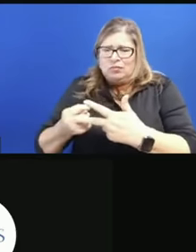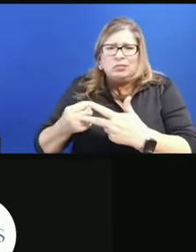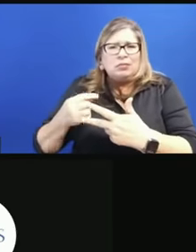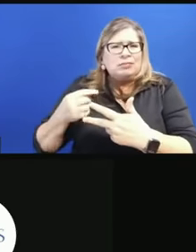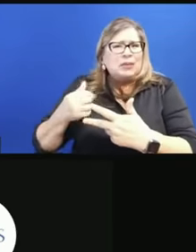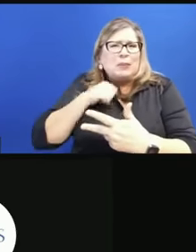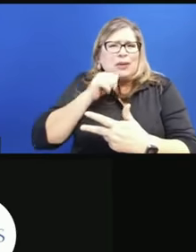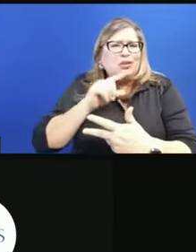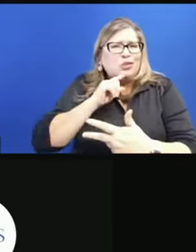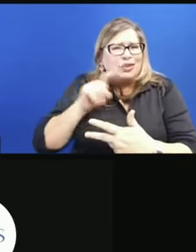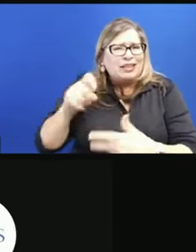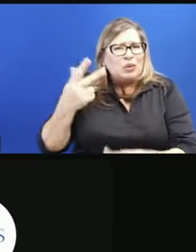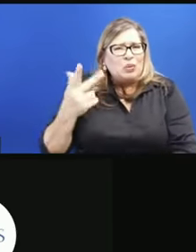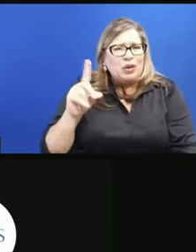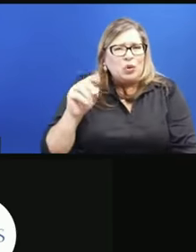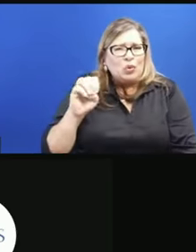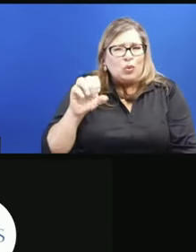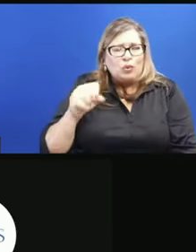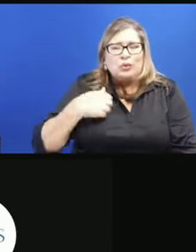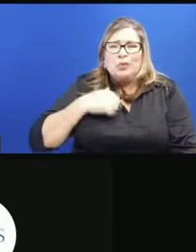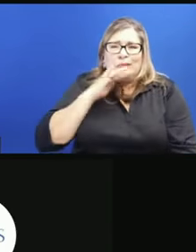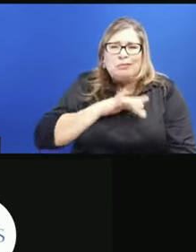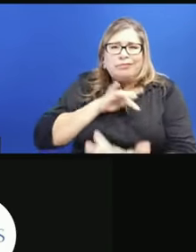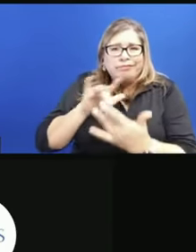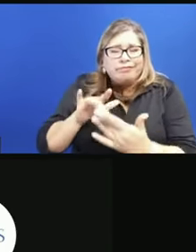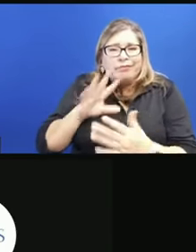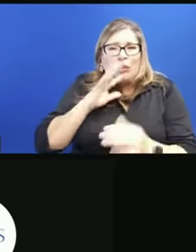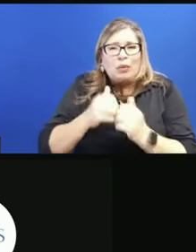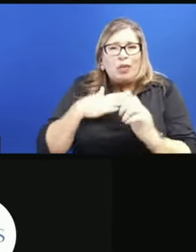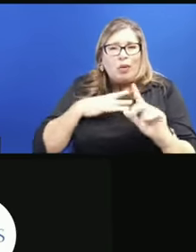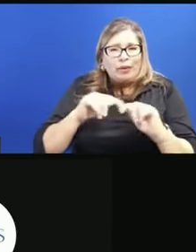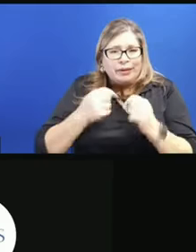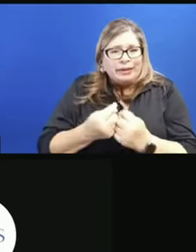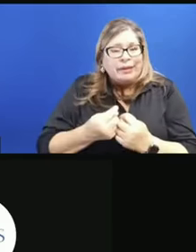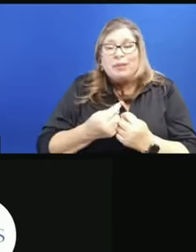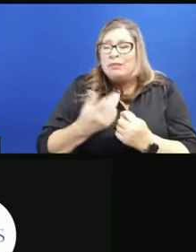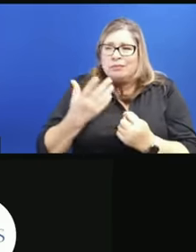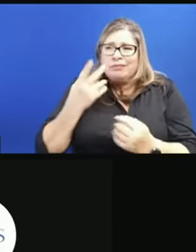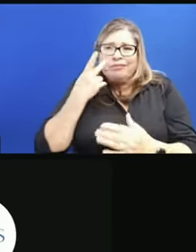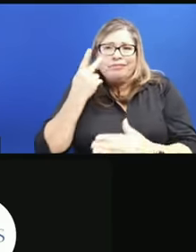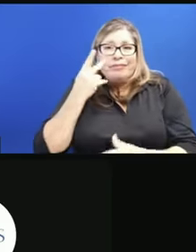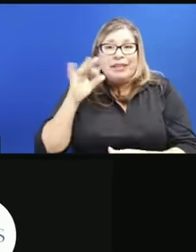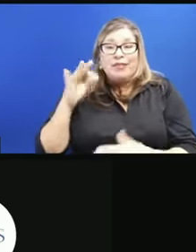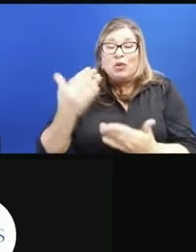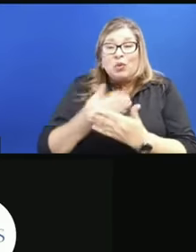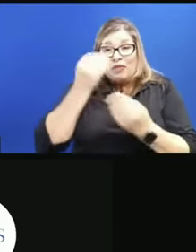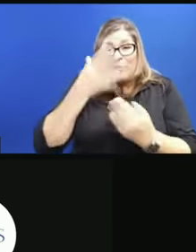that is something we have to plan for, and we'll keep you posted if we do.